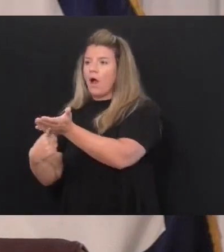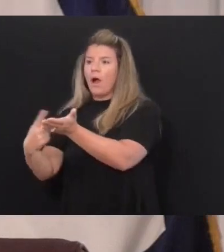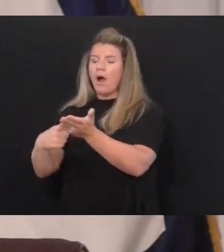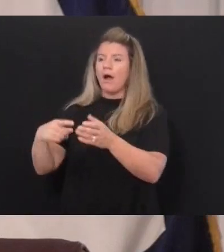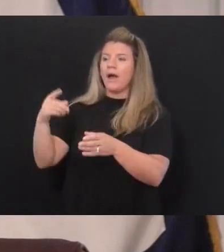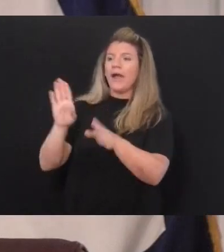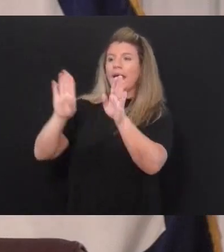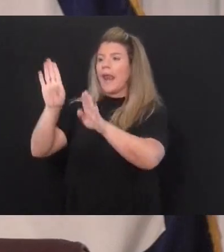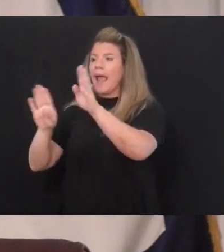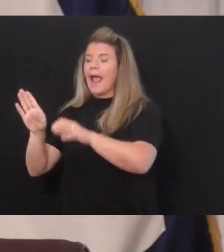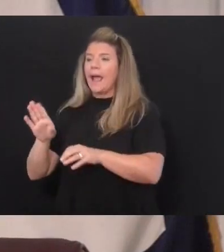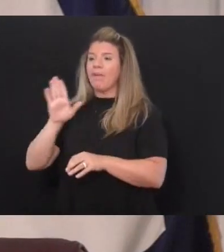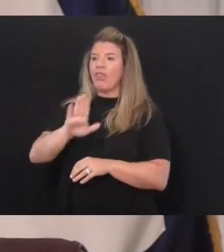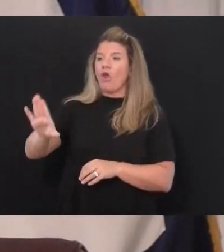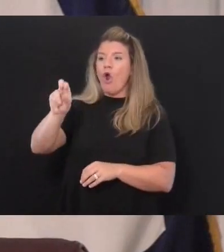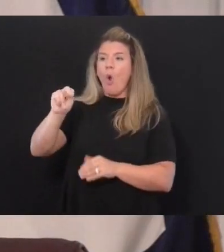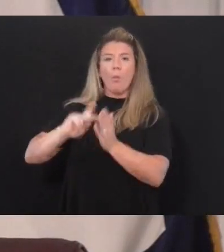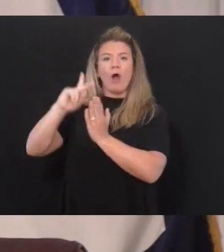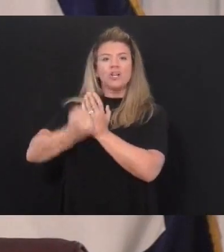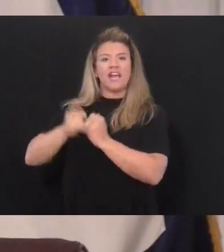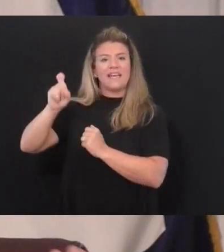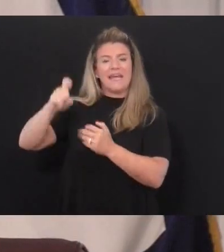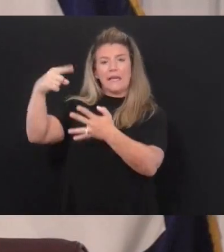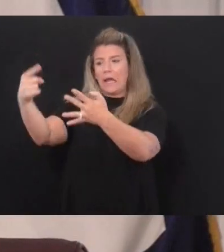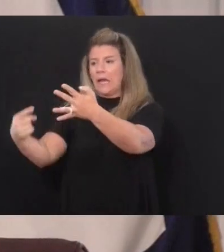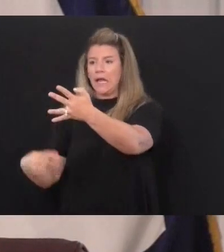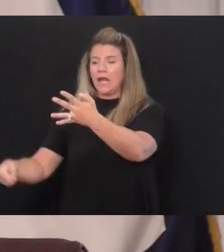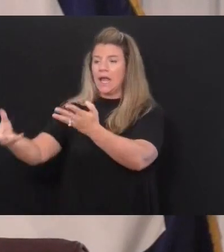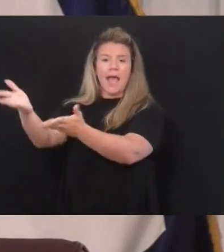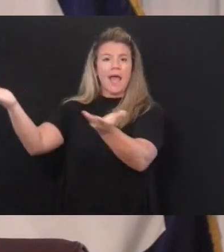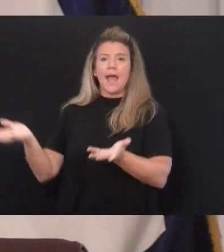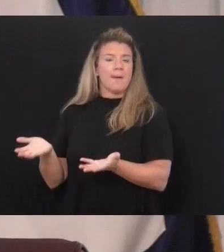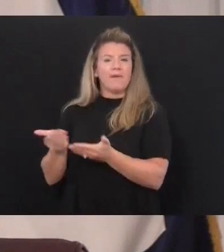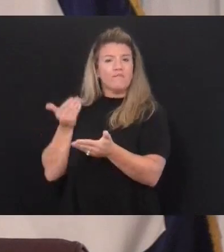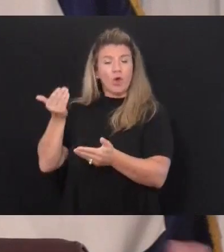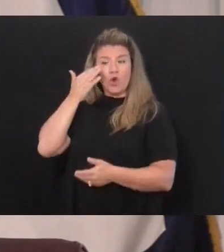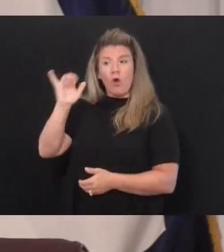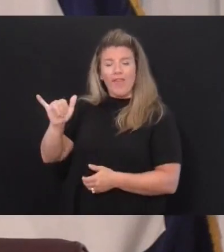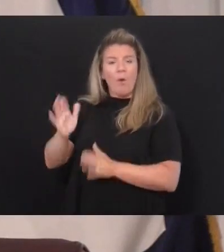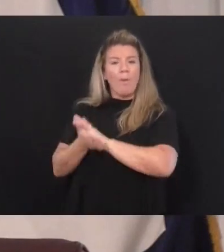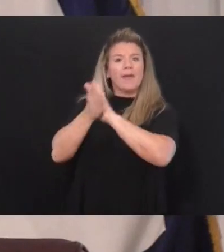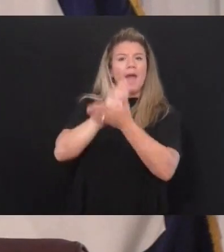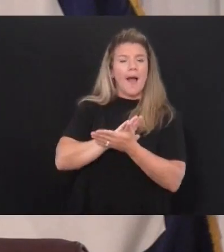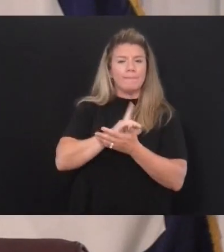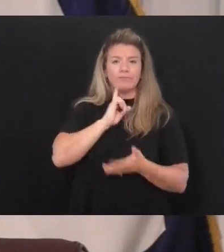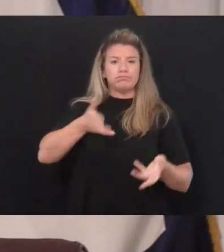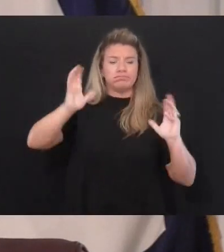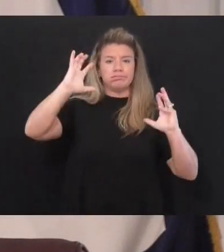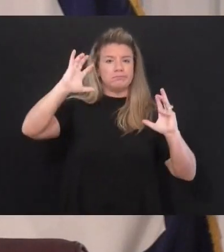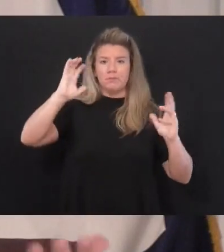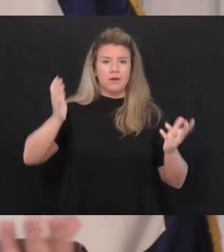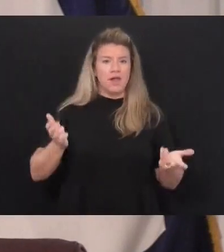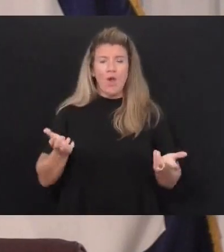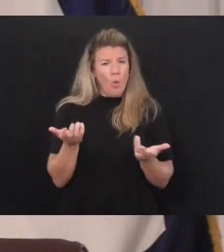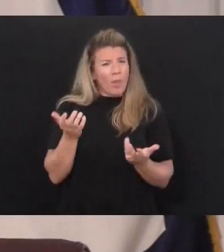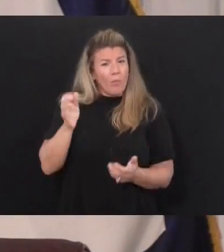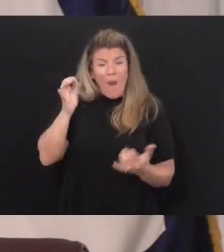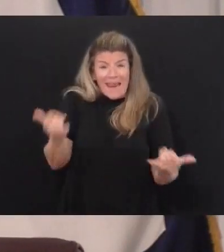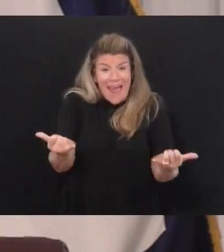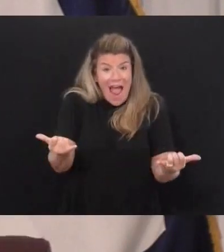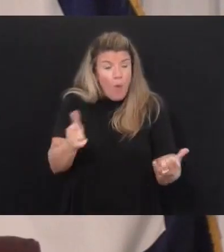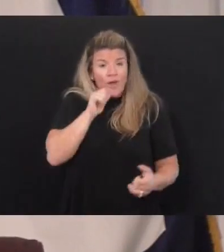Virginia. Again, those members have been isolated, and because of PPE and other social